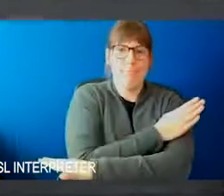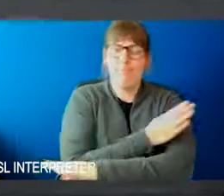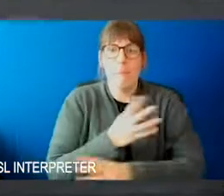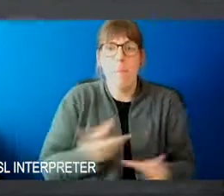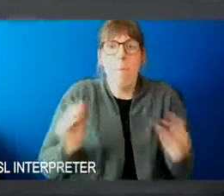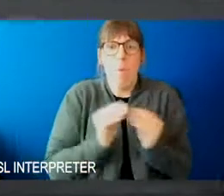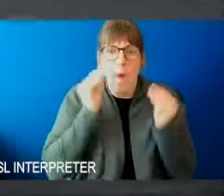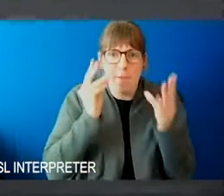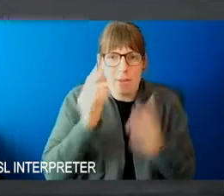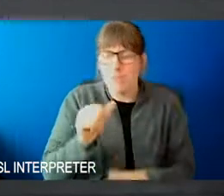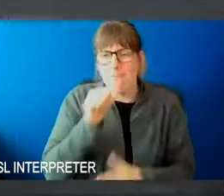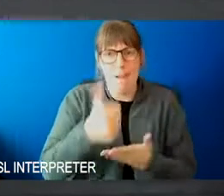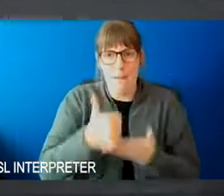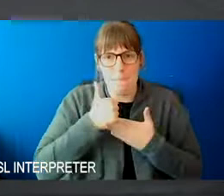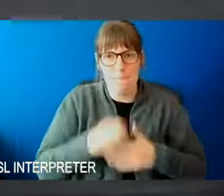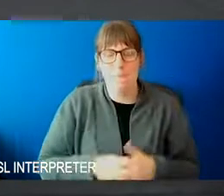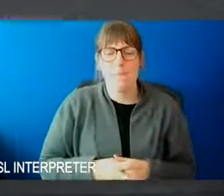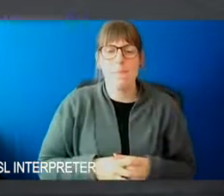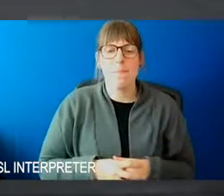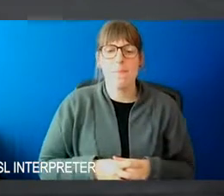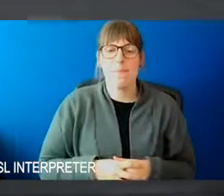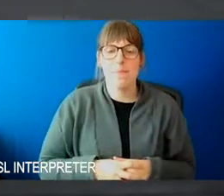we're seeing this is just not true.